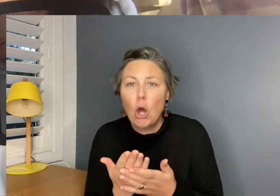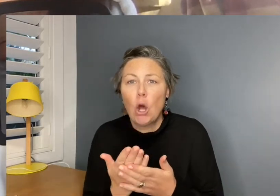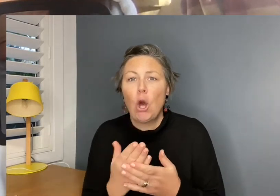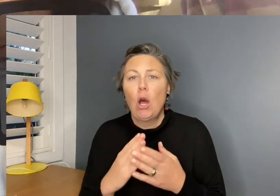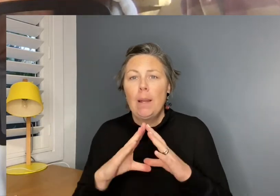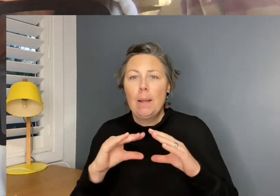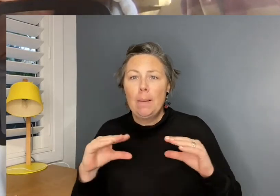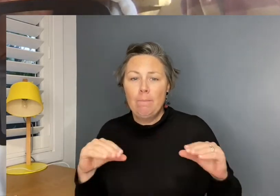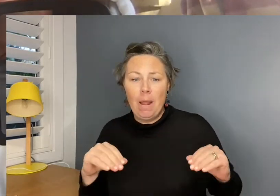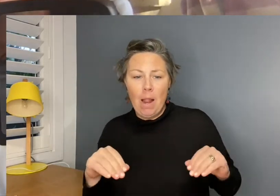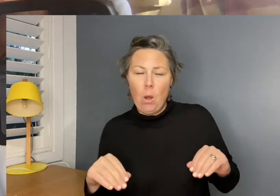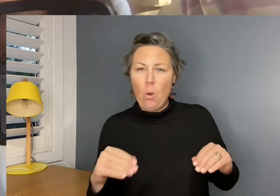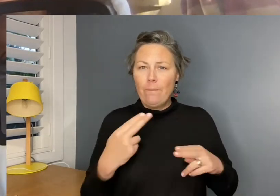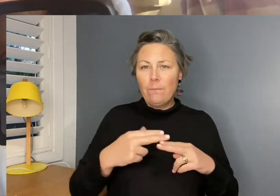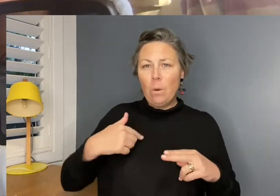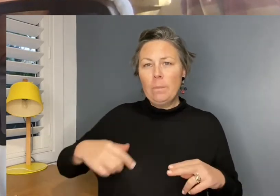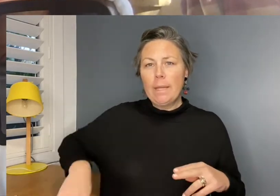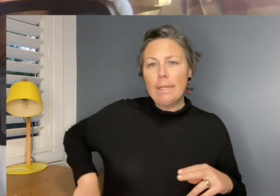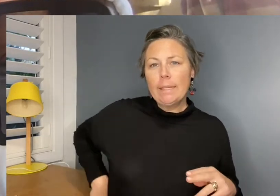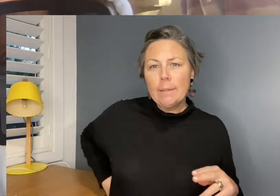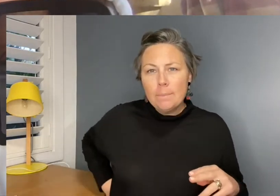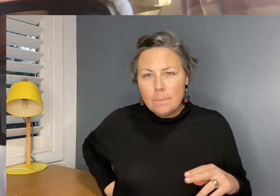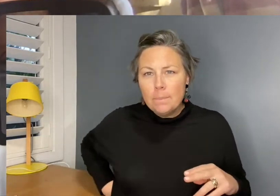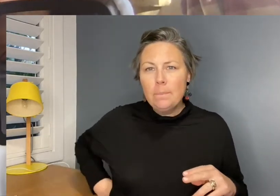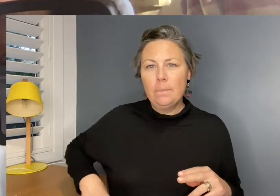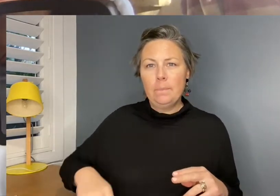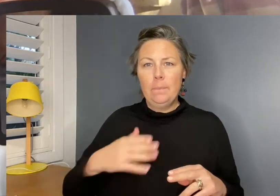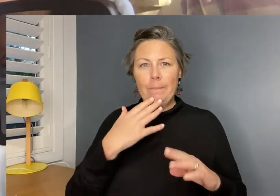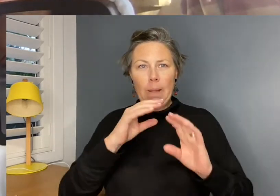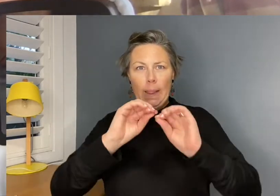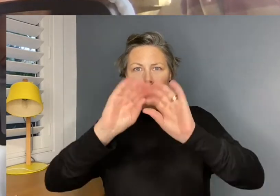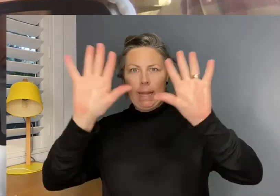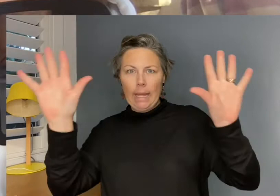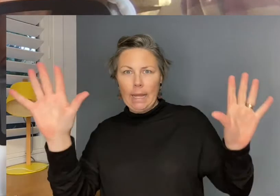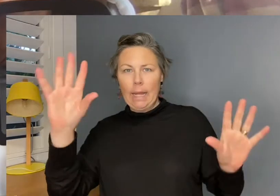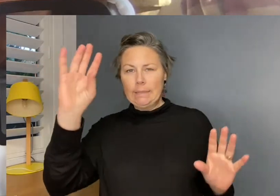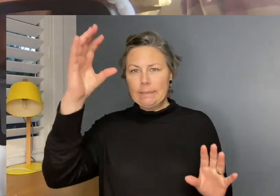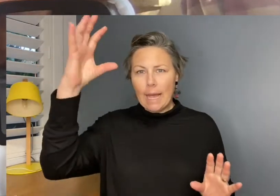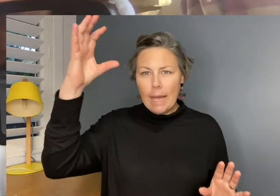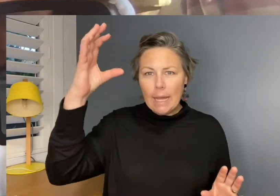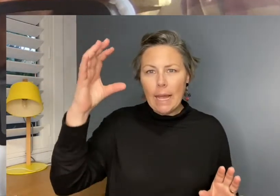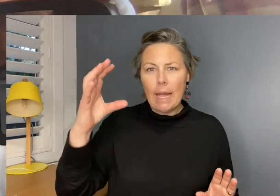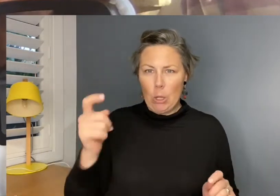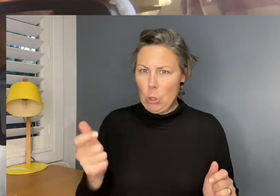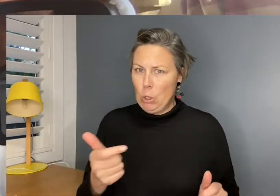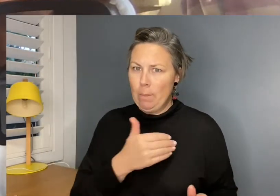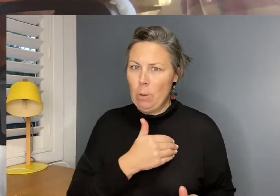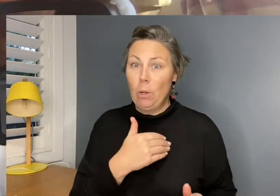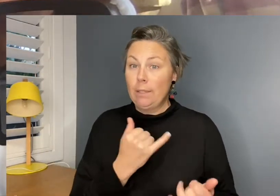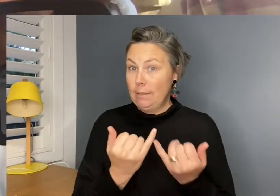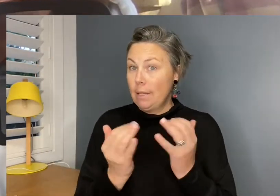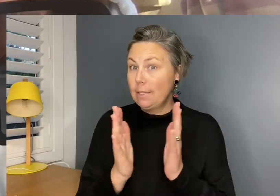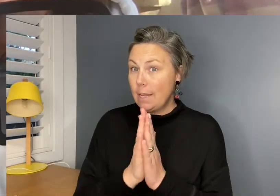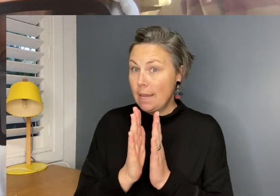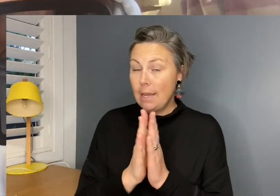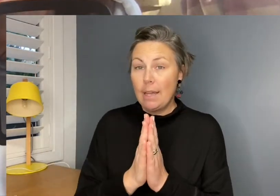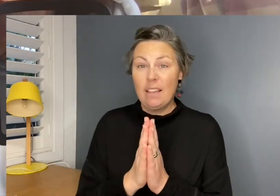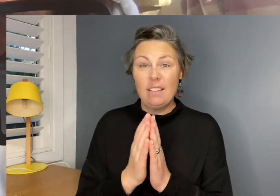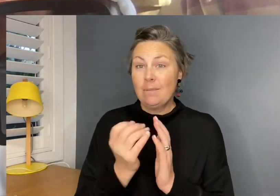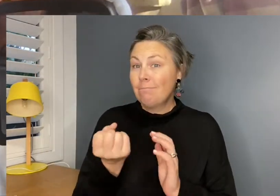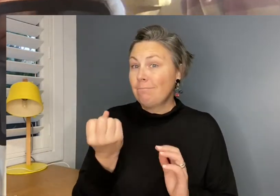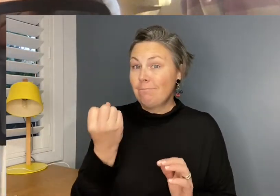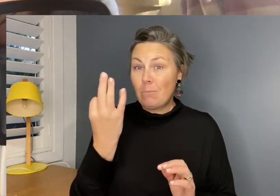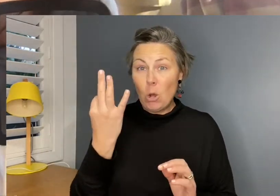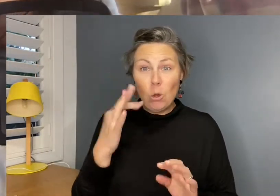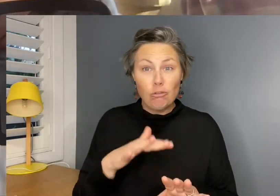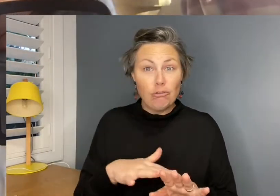roads. So the drive to the hospital was really smooth. Aiden just sort of kept trying to help keep me in my